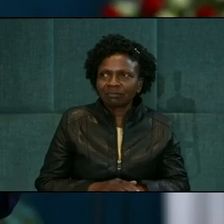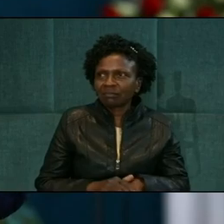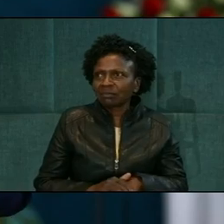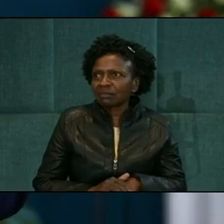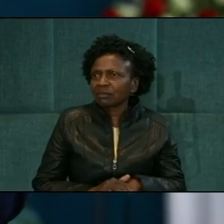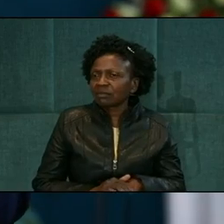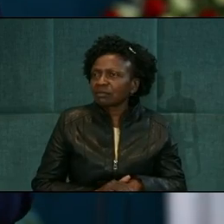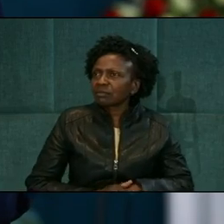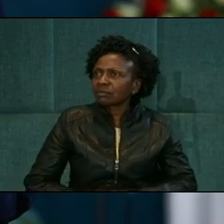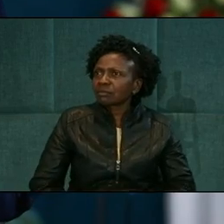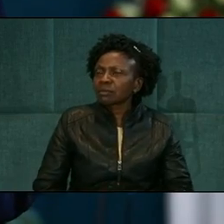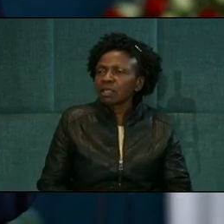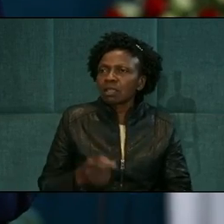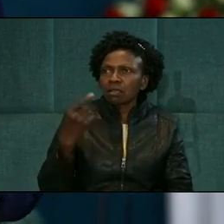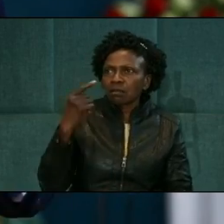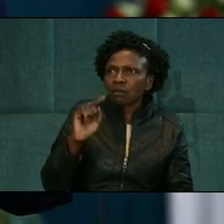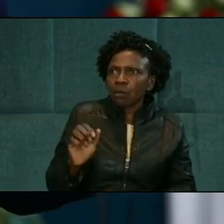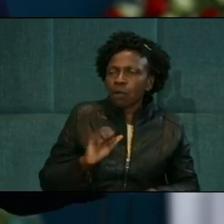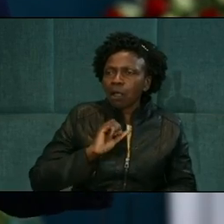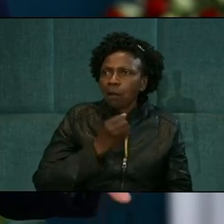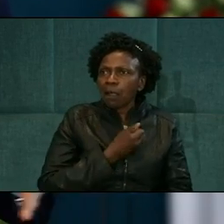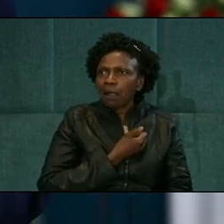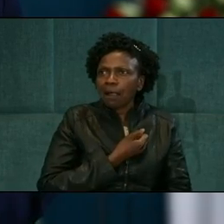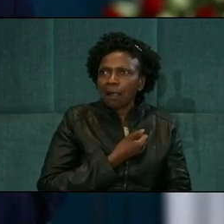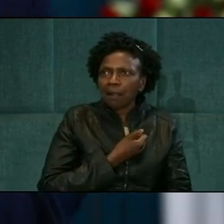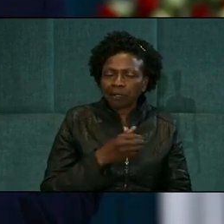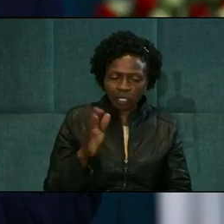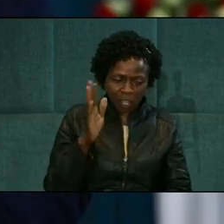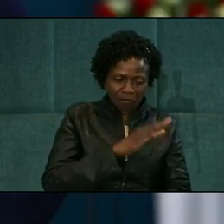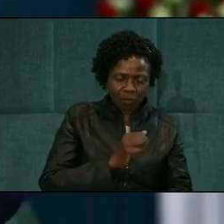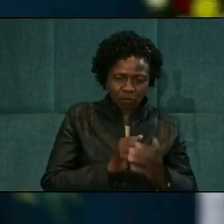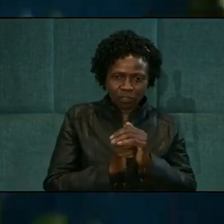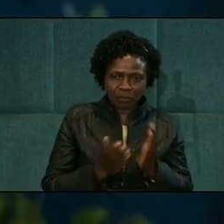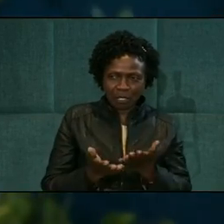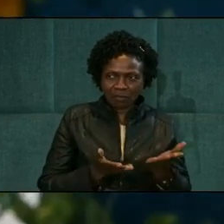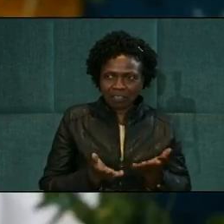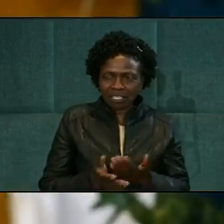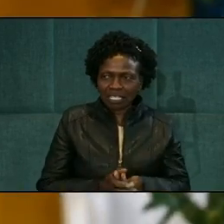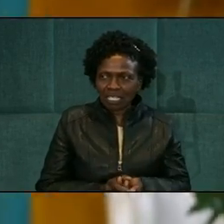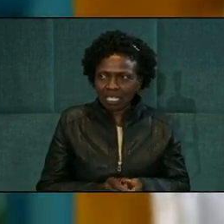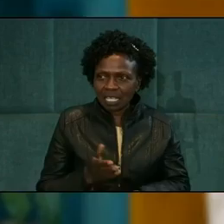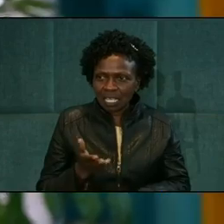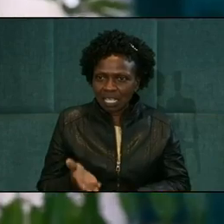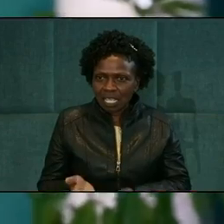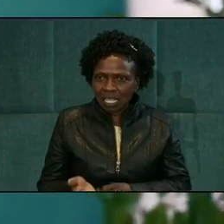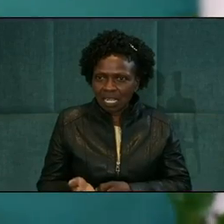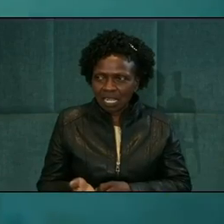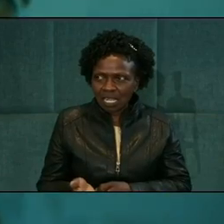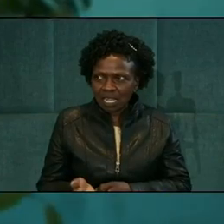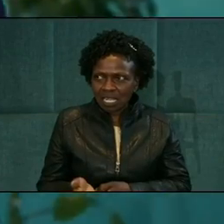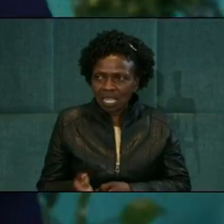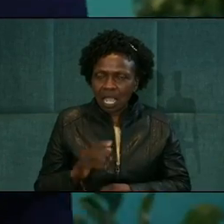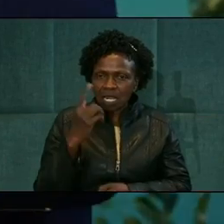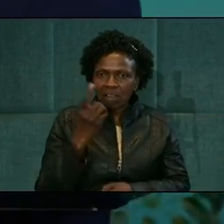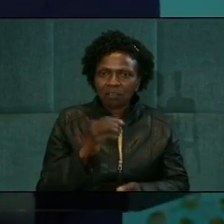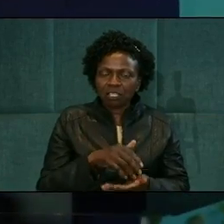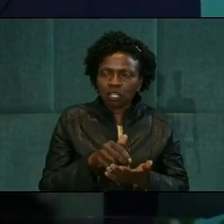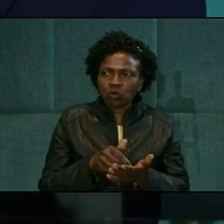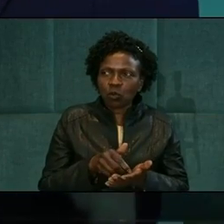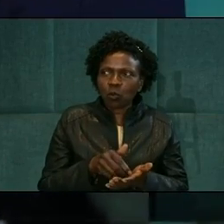us for our evening worship service here at Nairobi